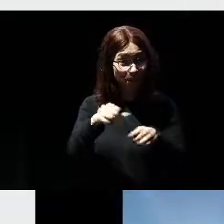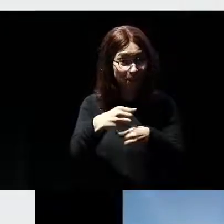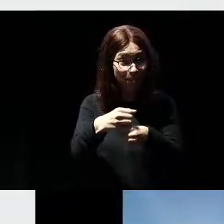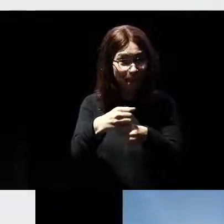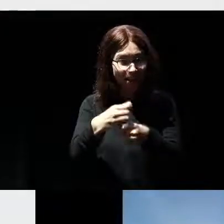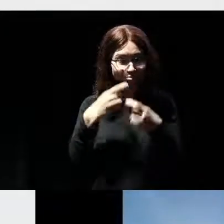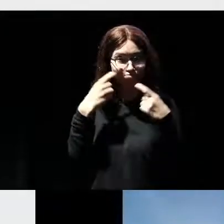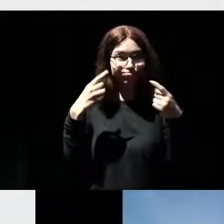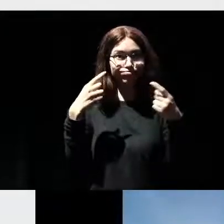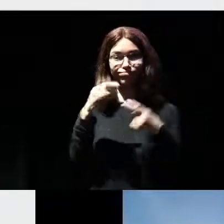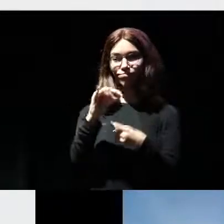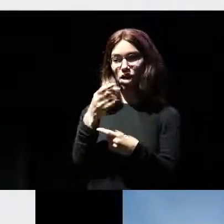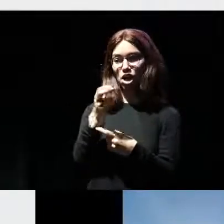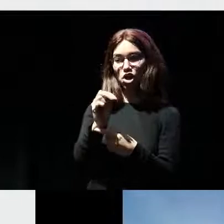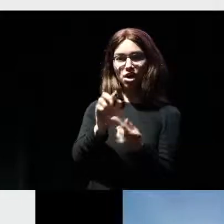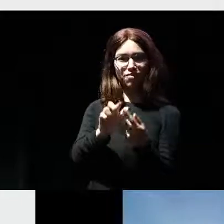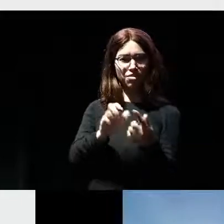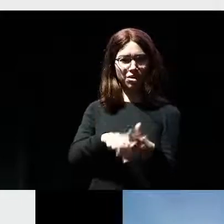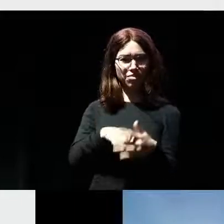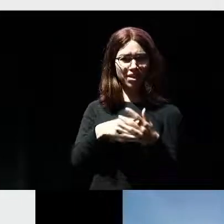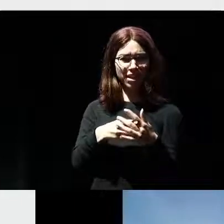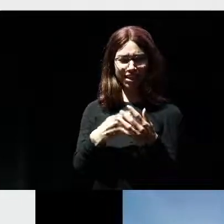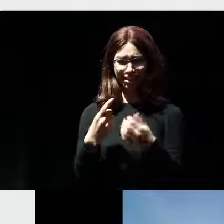one was something that